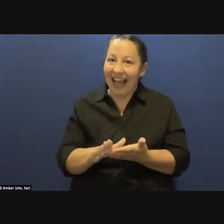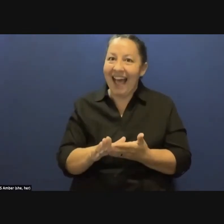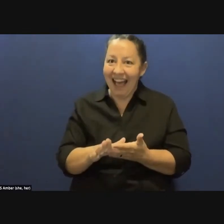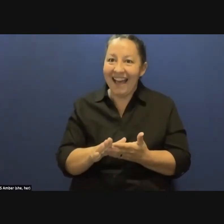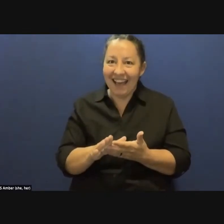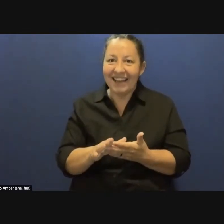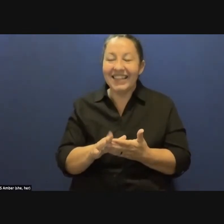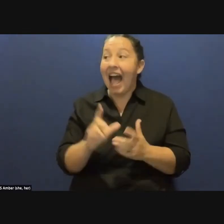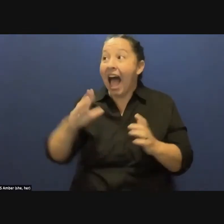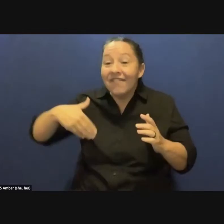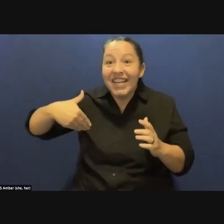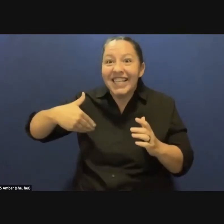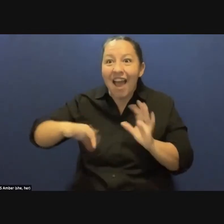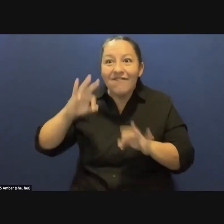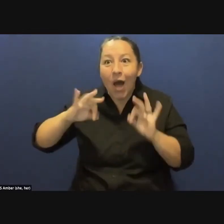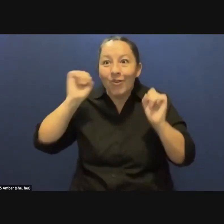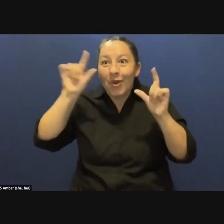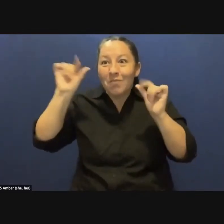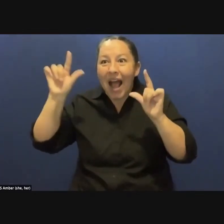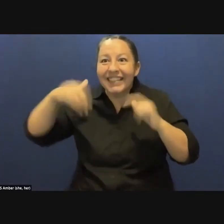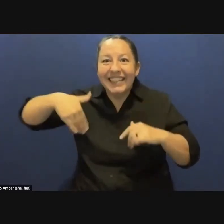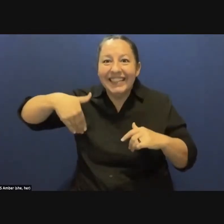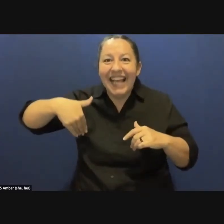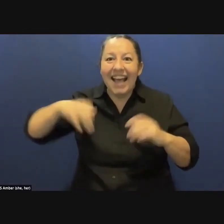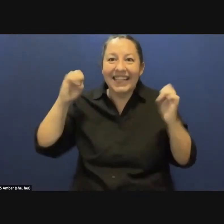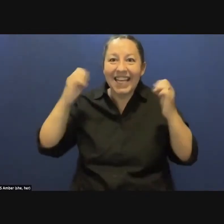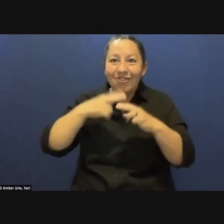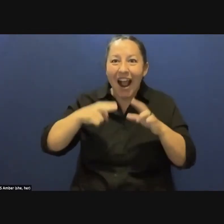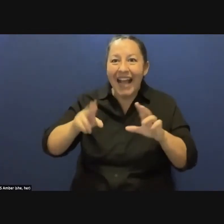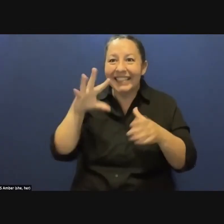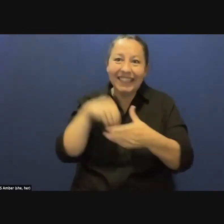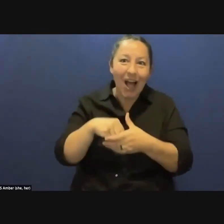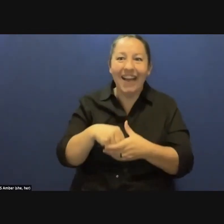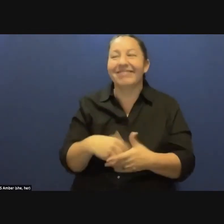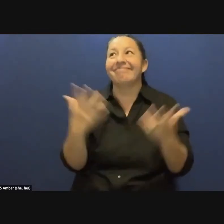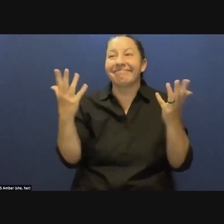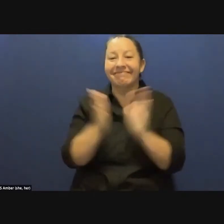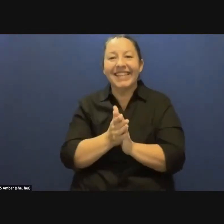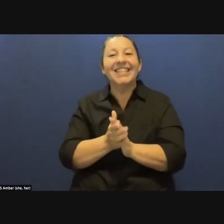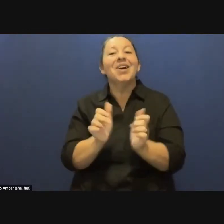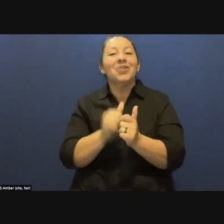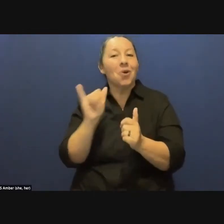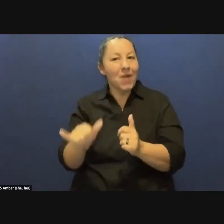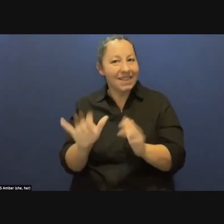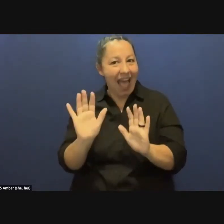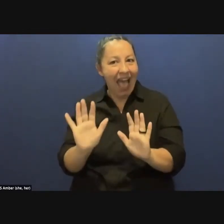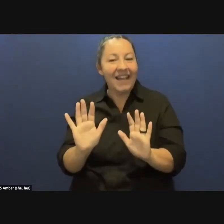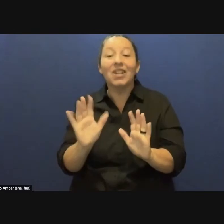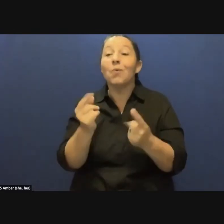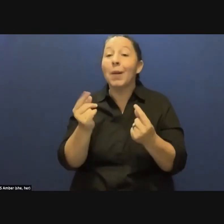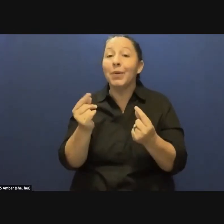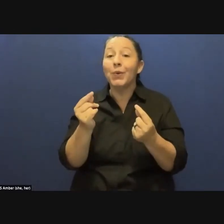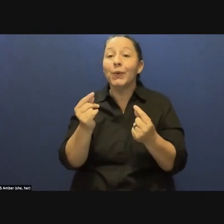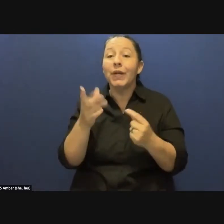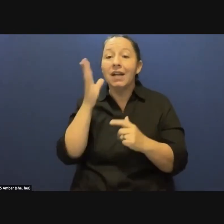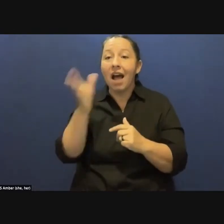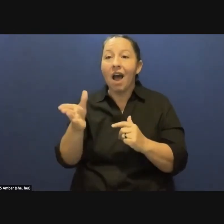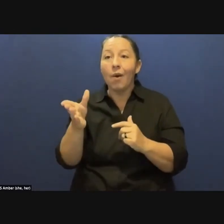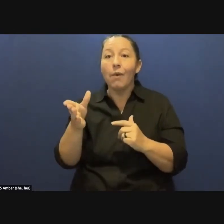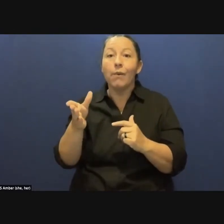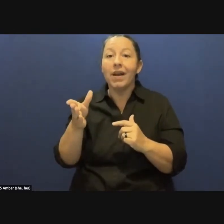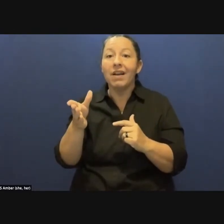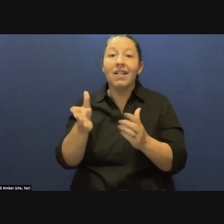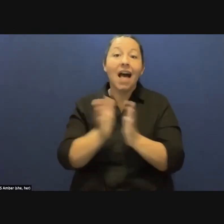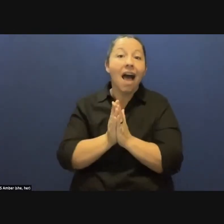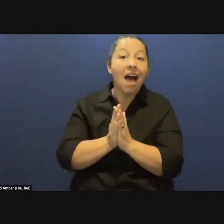Easter eggs yet. I have to spend a little time looking for them. So with that, I am going to